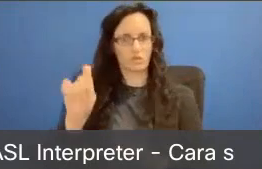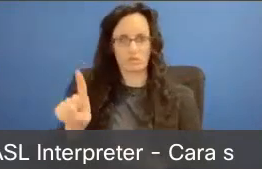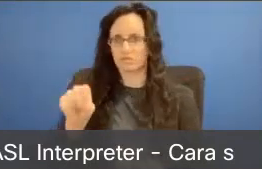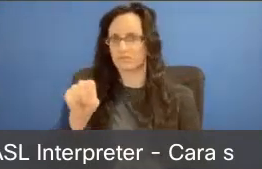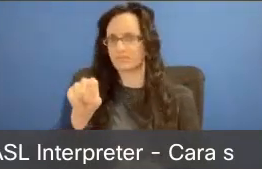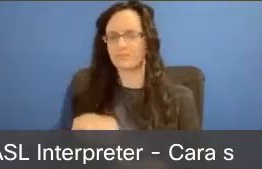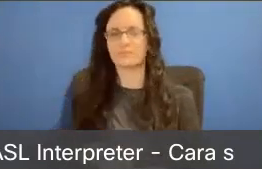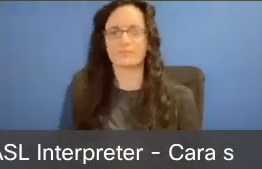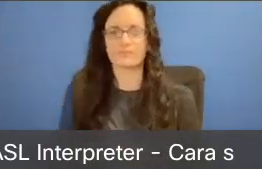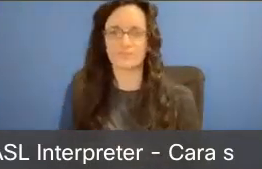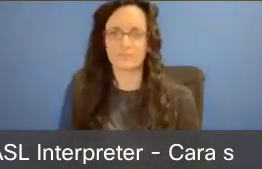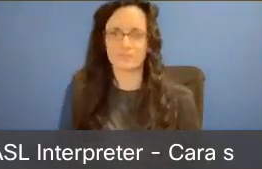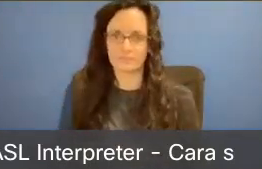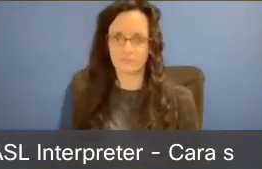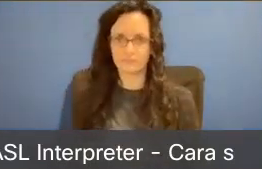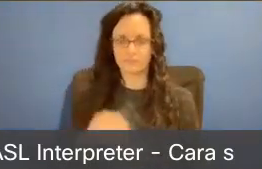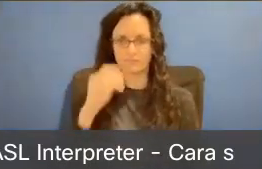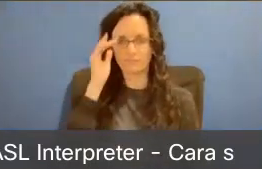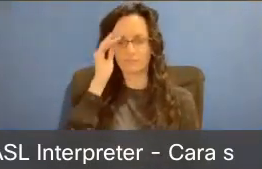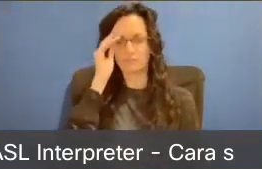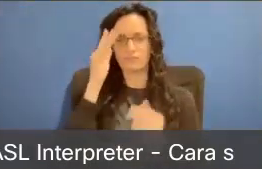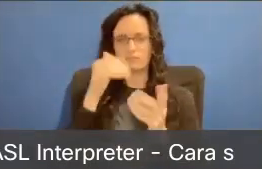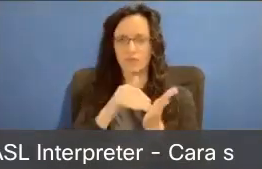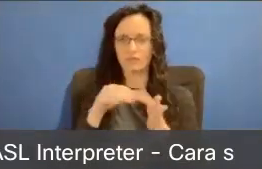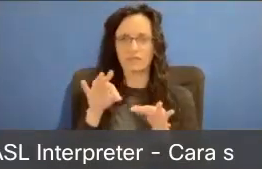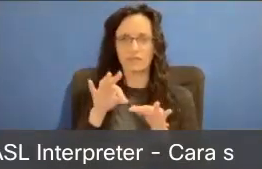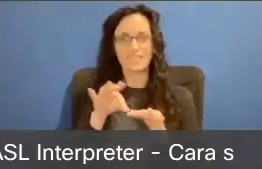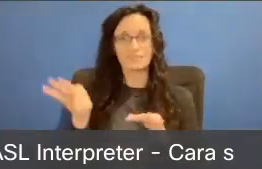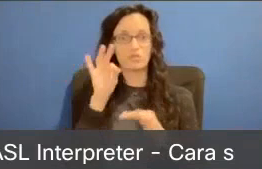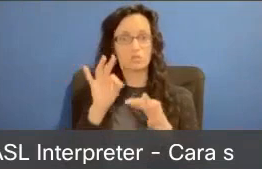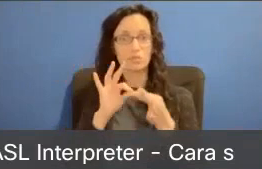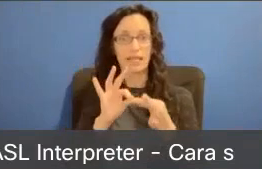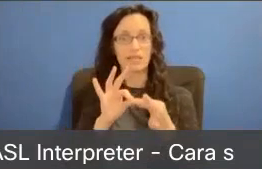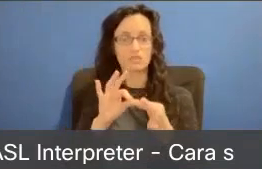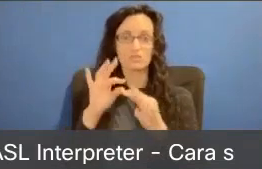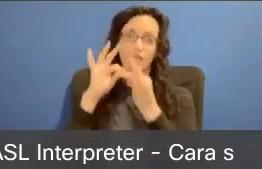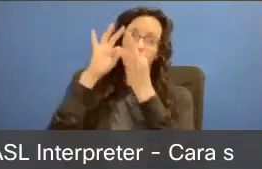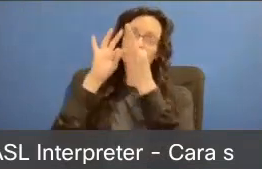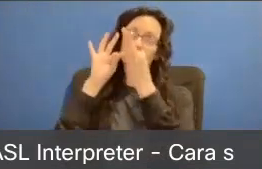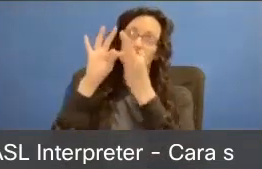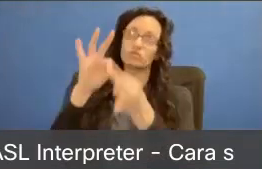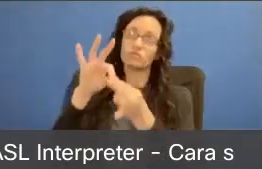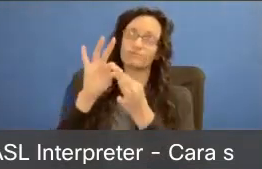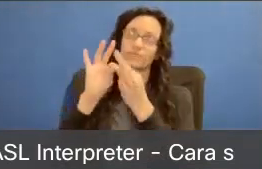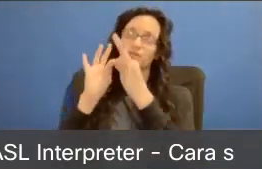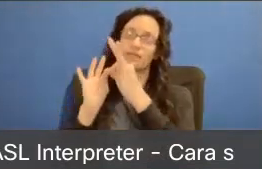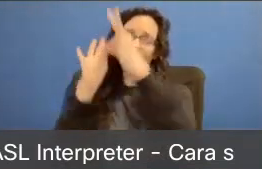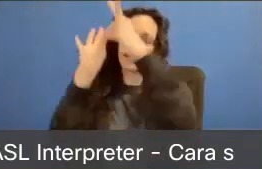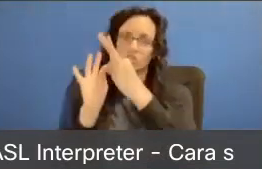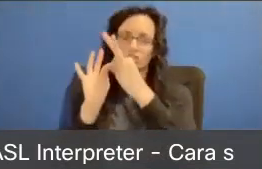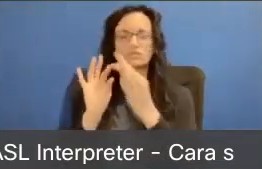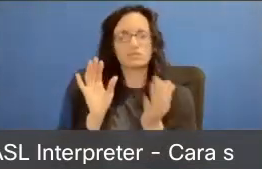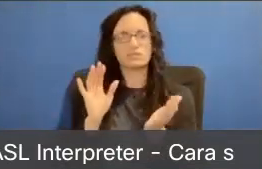yeah, often spiritual connections are a protective factor, connections to